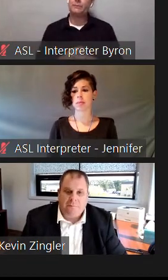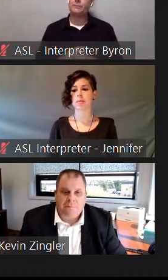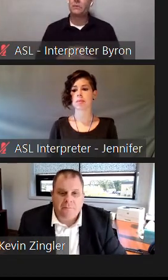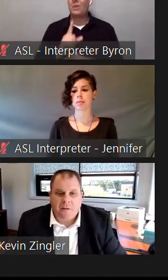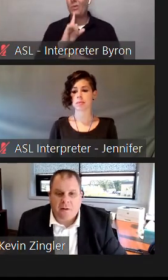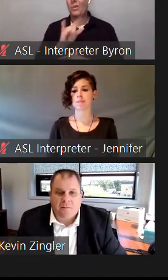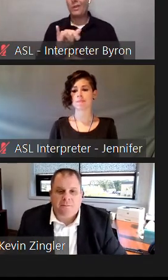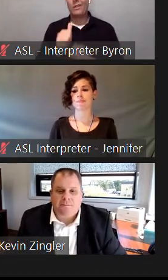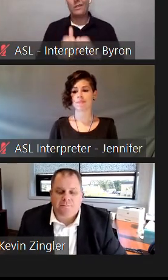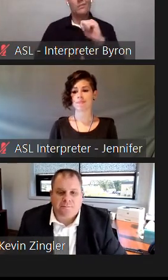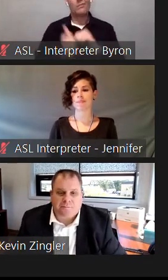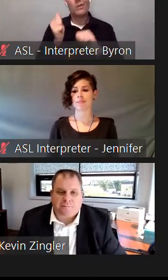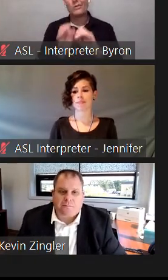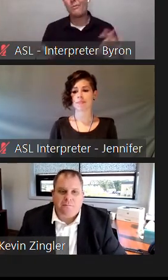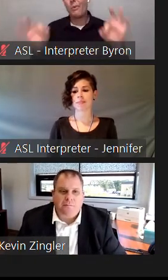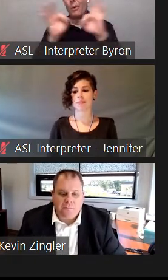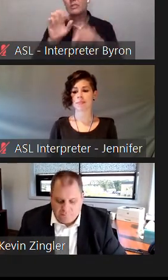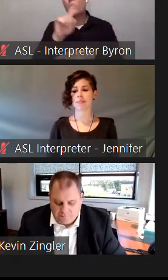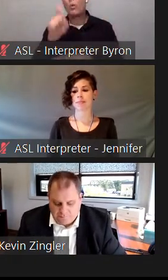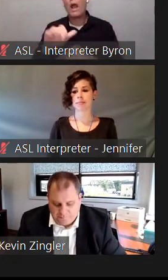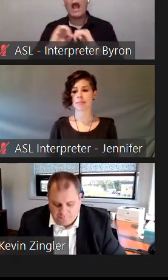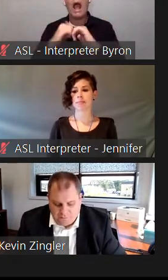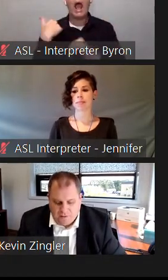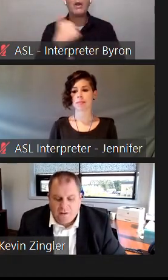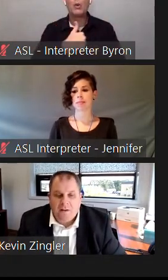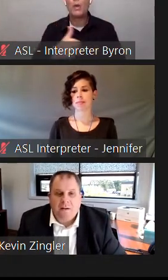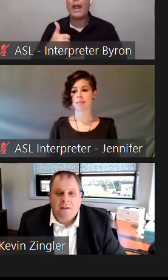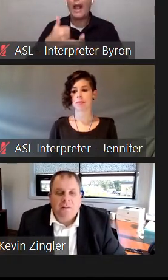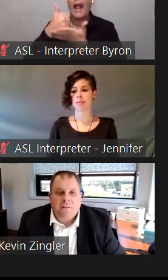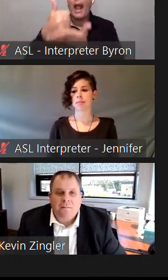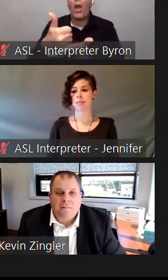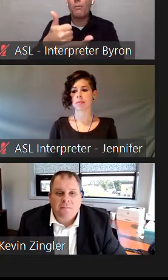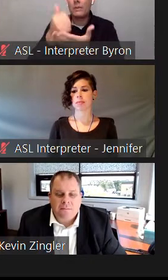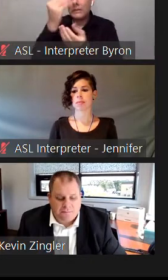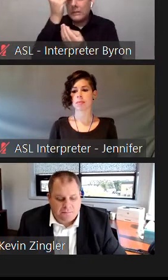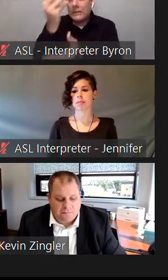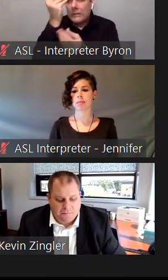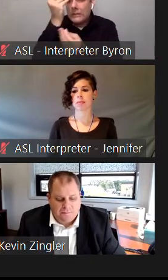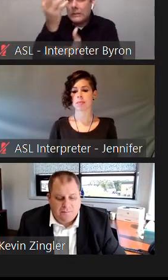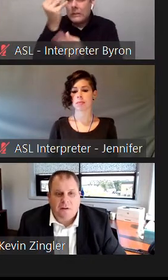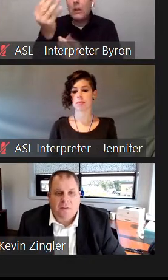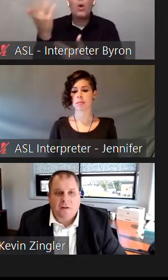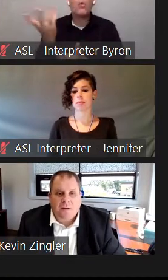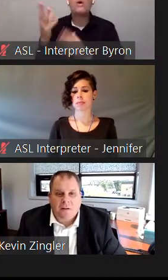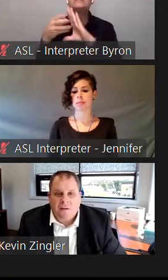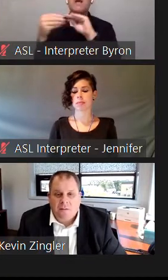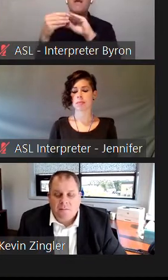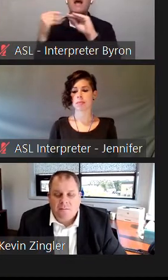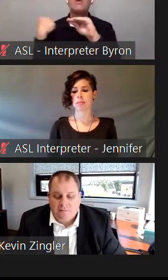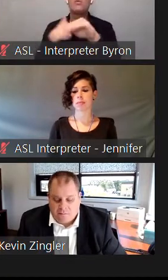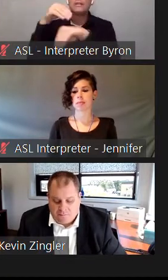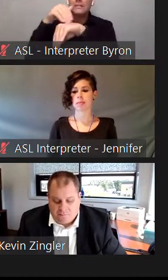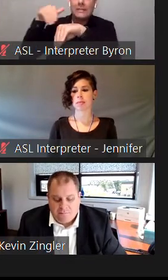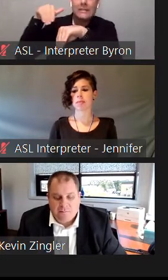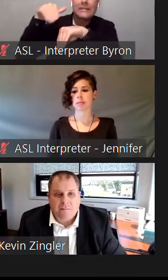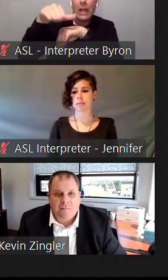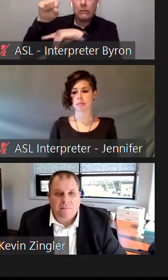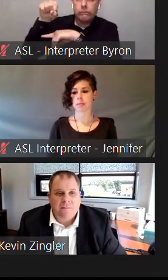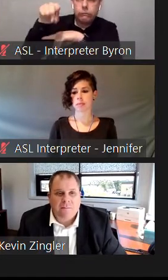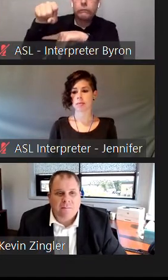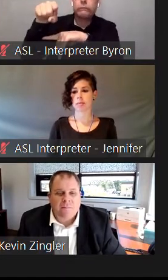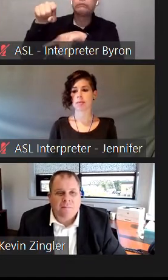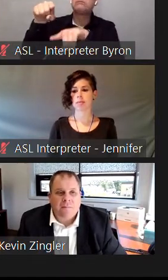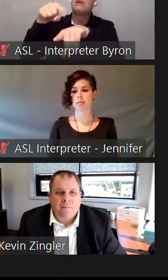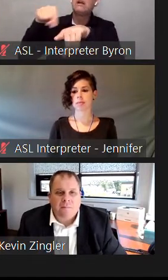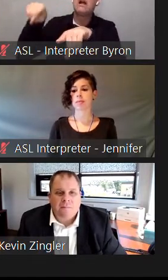it's a question of how do we help inform, what is the message we need to send, and how do we go about getting that